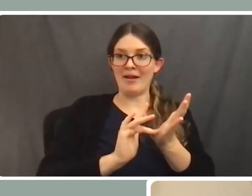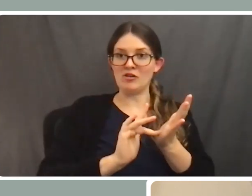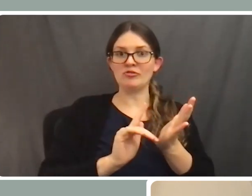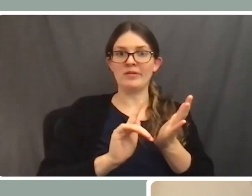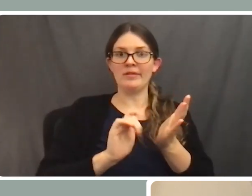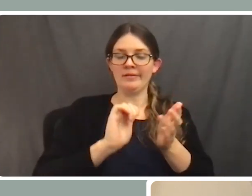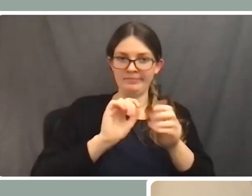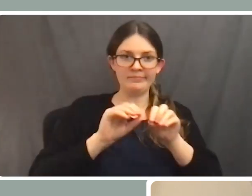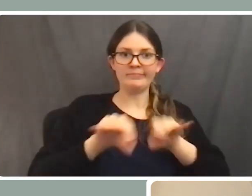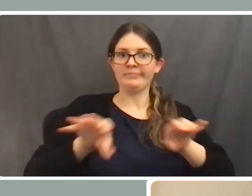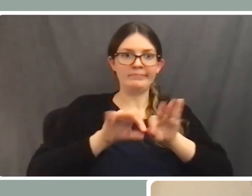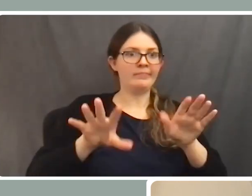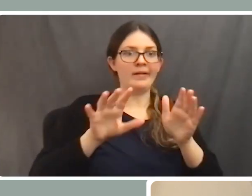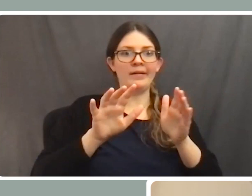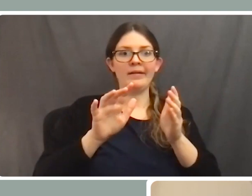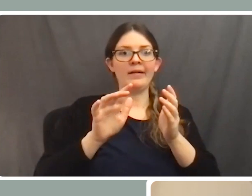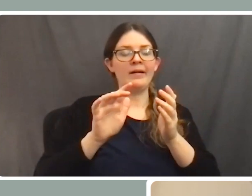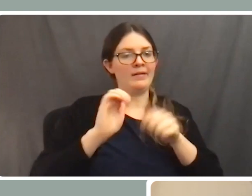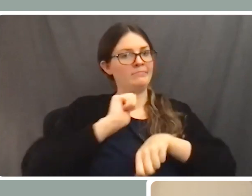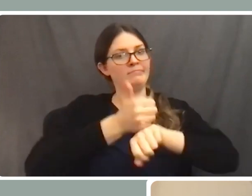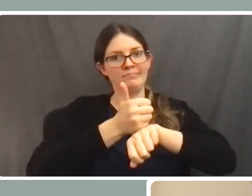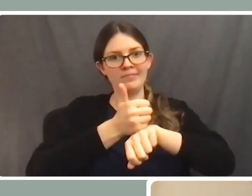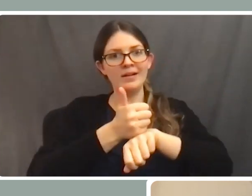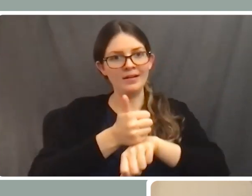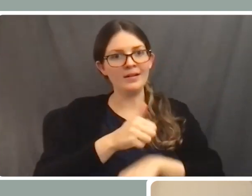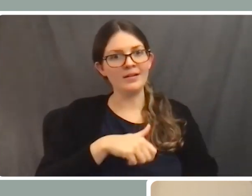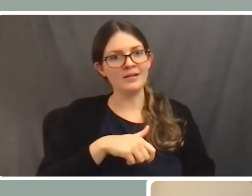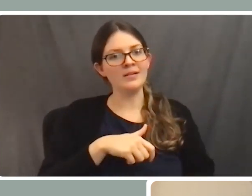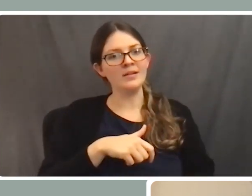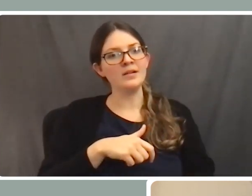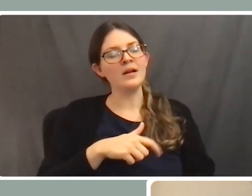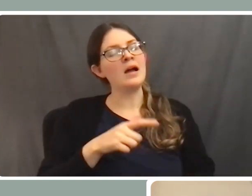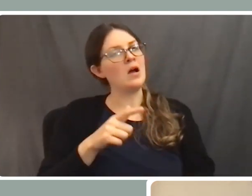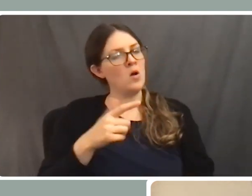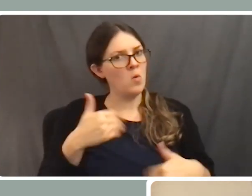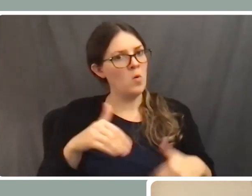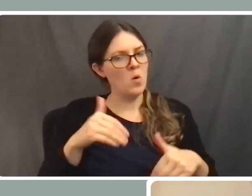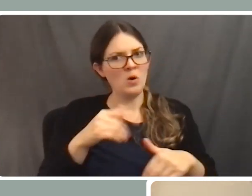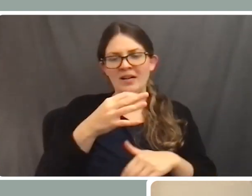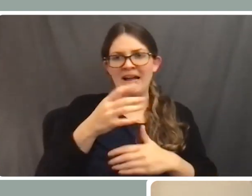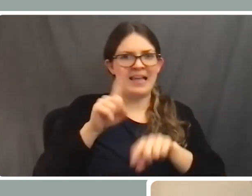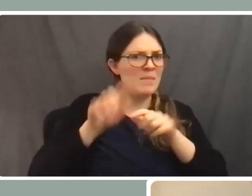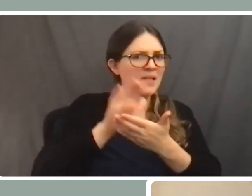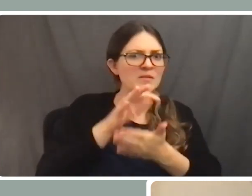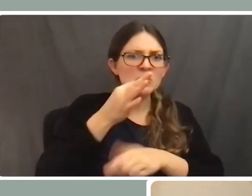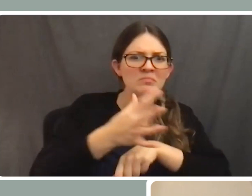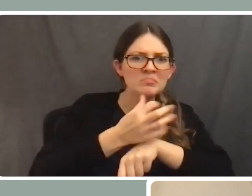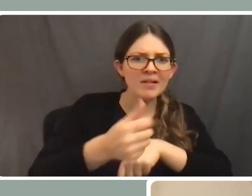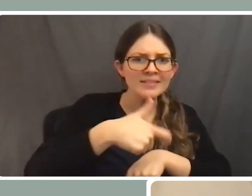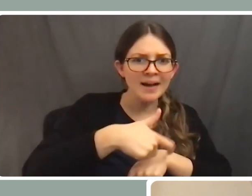the studies are sort of outpacing. So right. I can't believe it, but we're close to being out of time. And I do want to ask you,